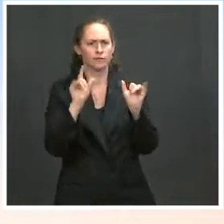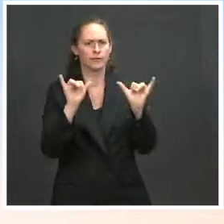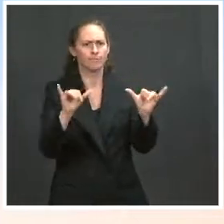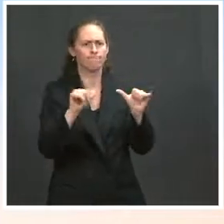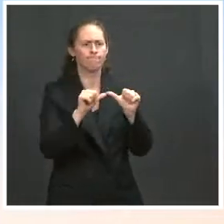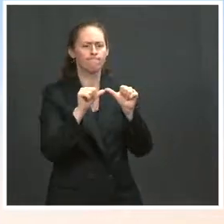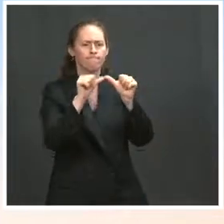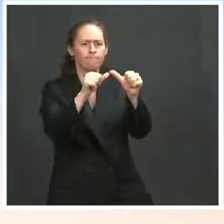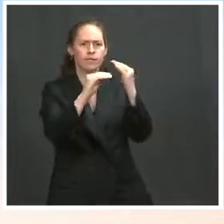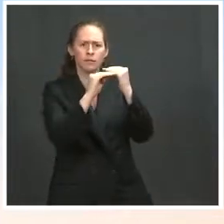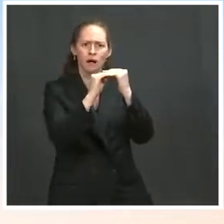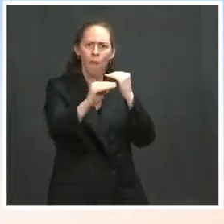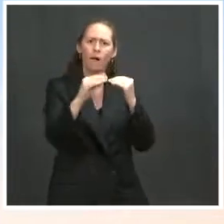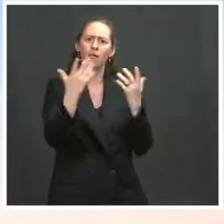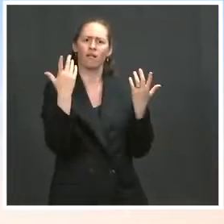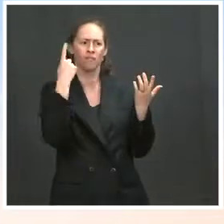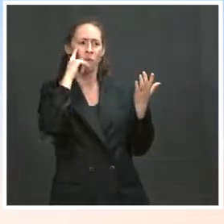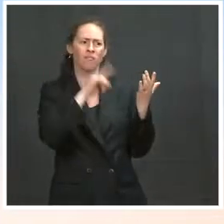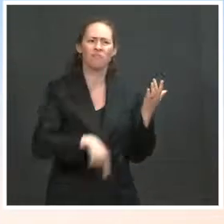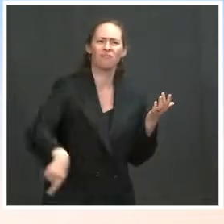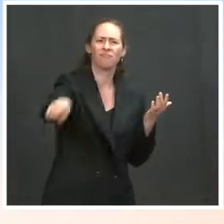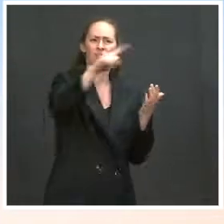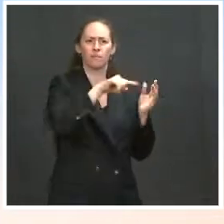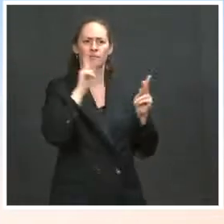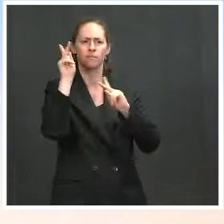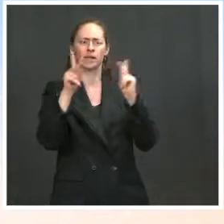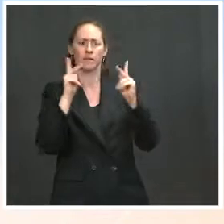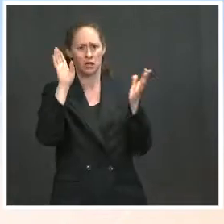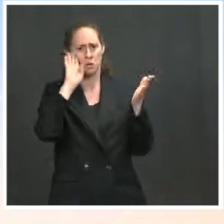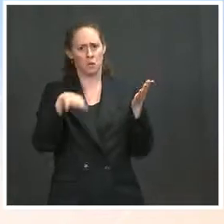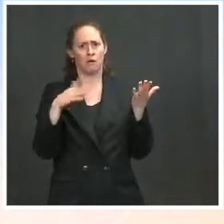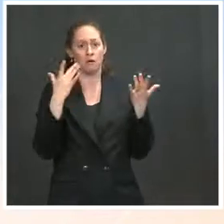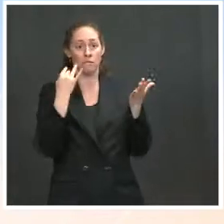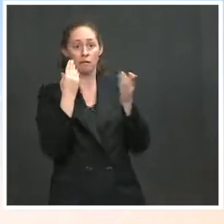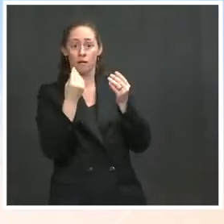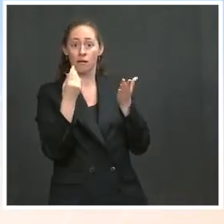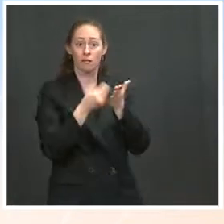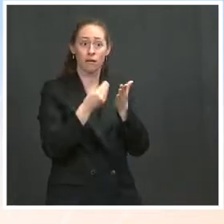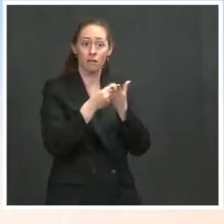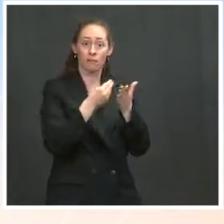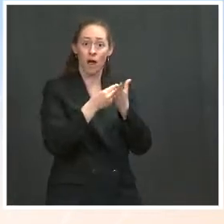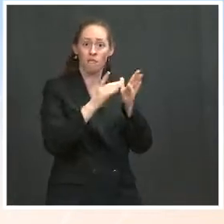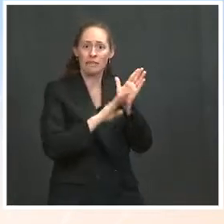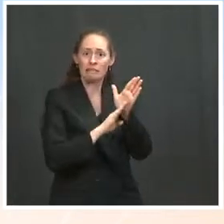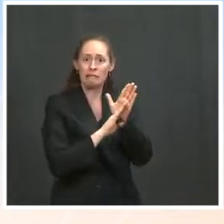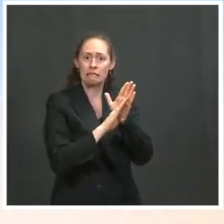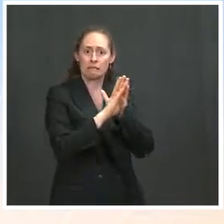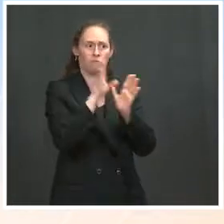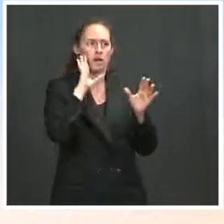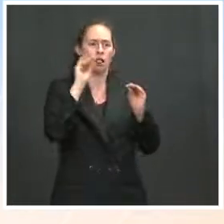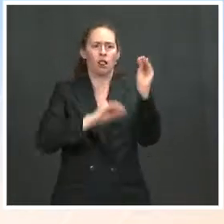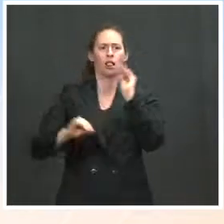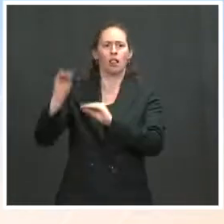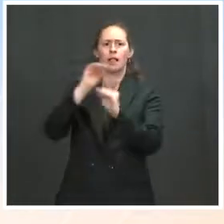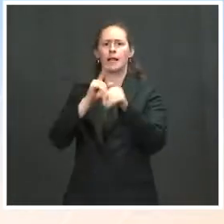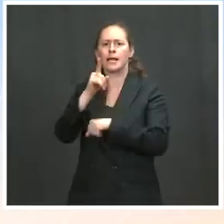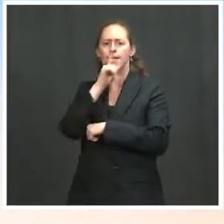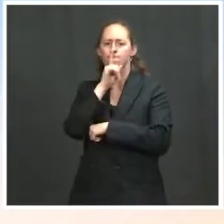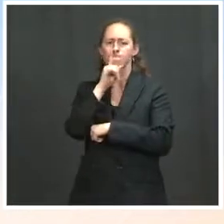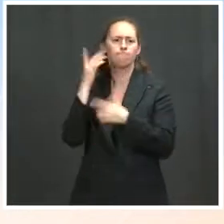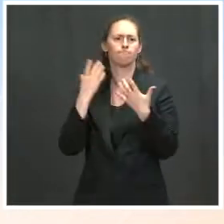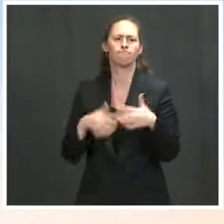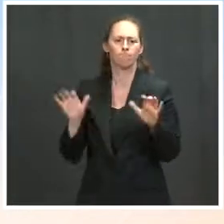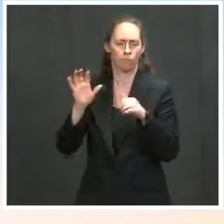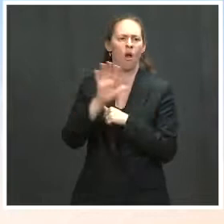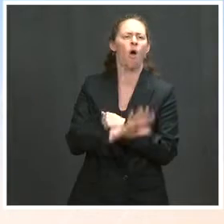even after COVID-19 pandemic and economic crises come to an end. Across the country, there is 300,000